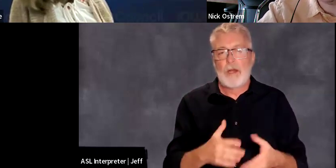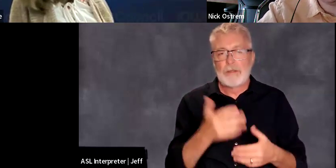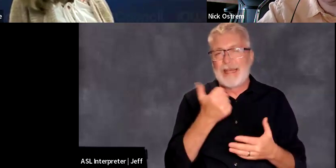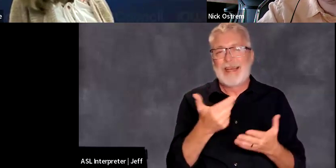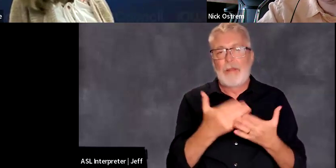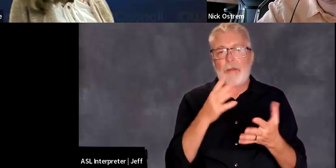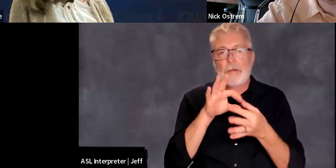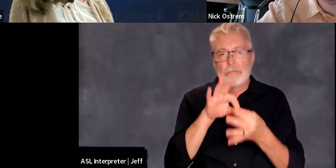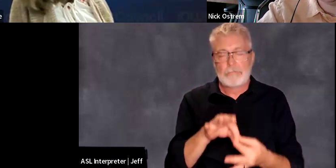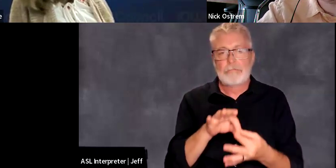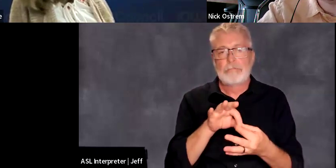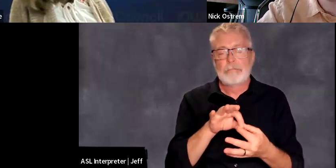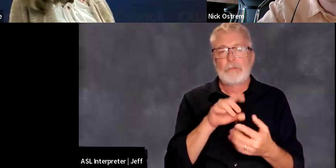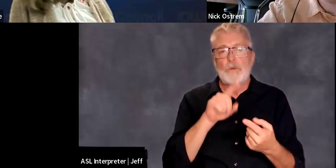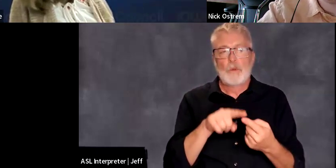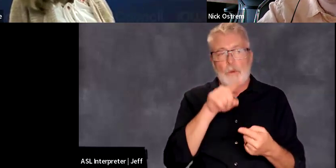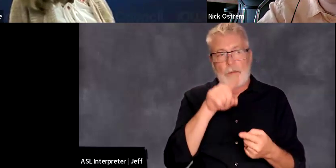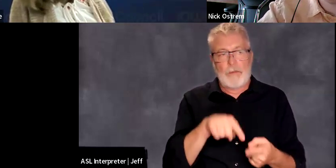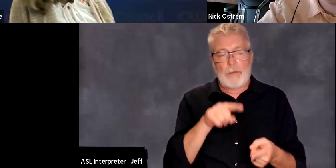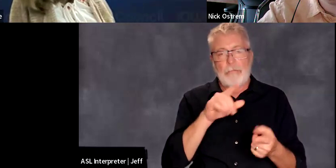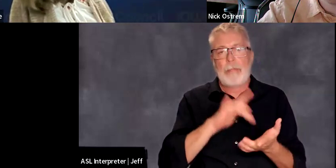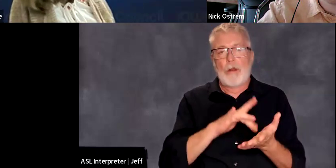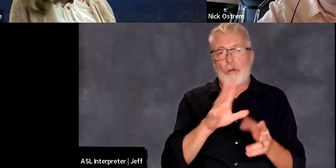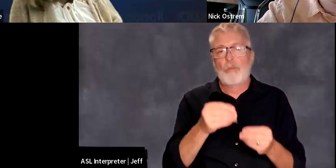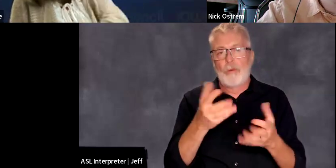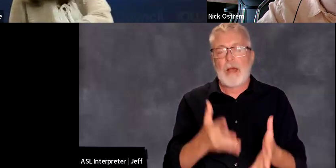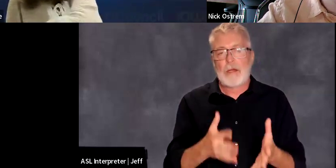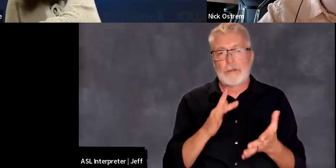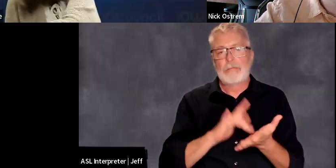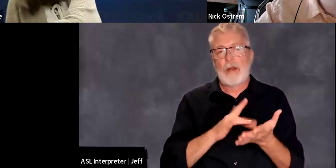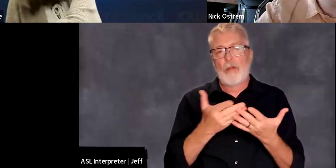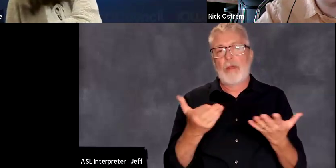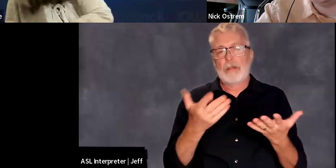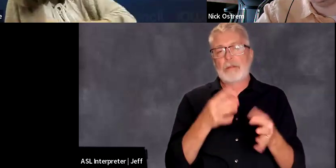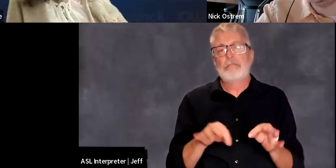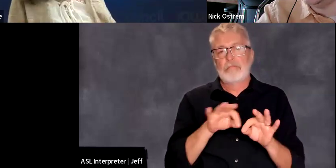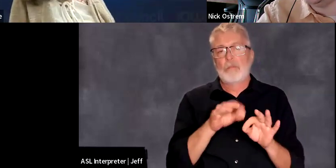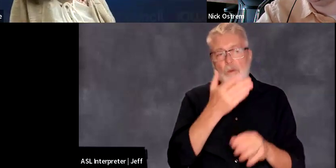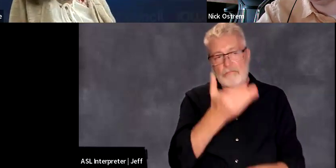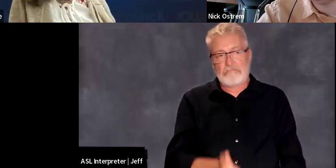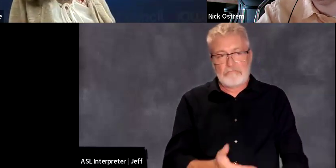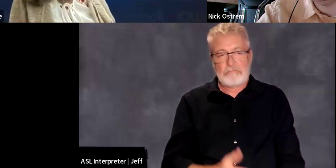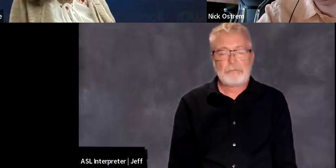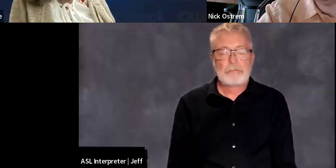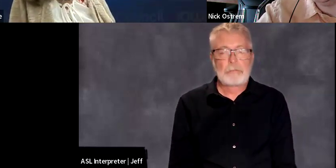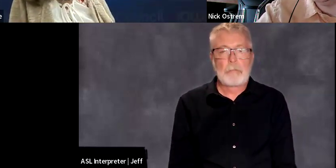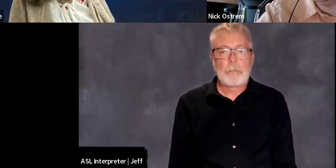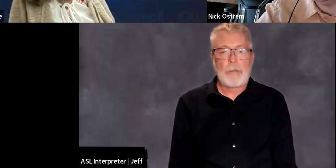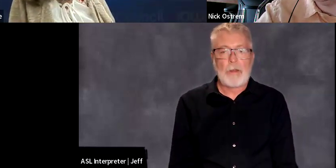anything that is relevant to this list of phone numbers and names. Um,